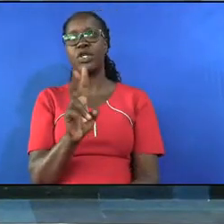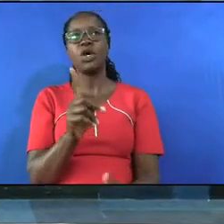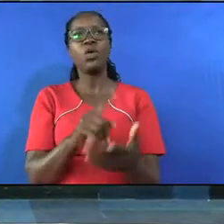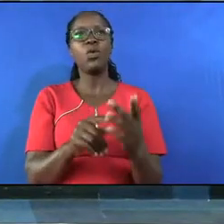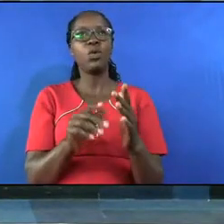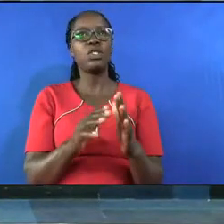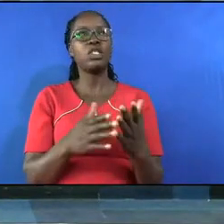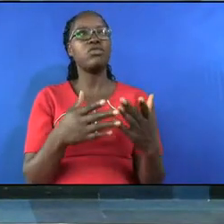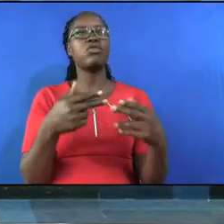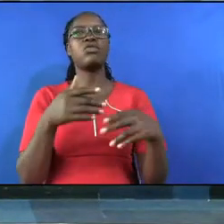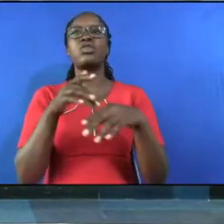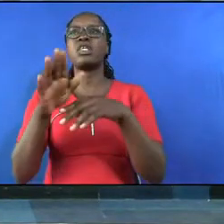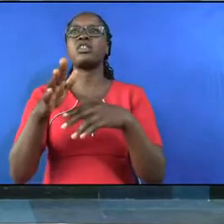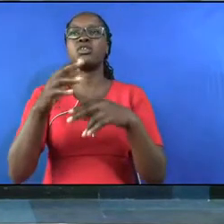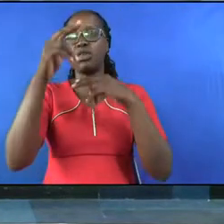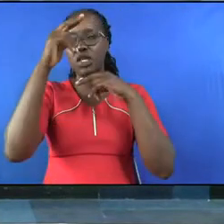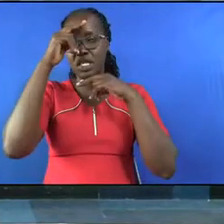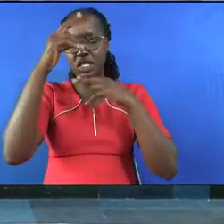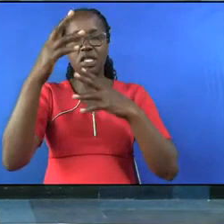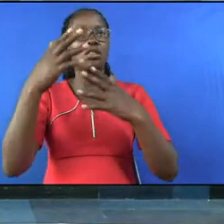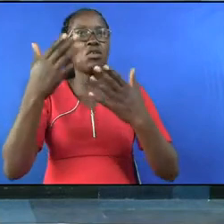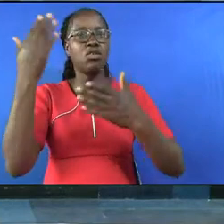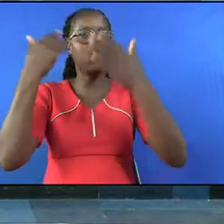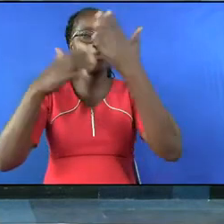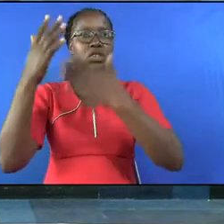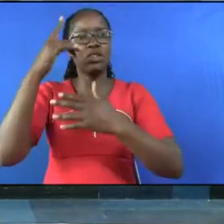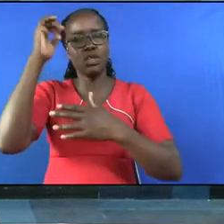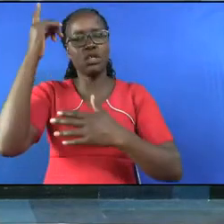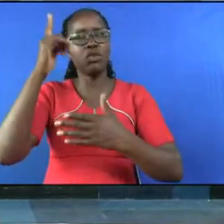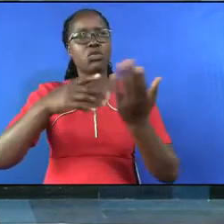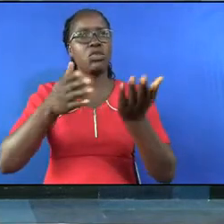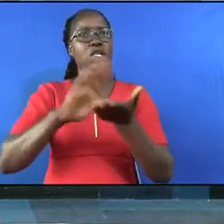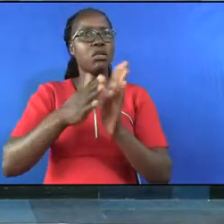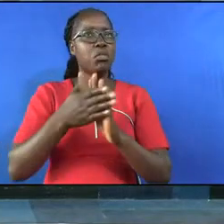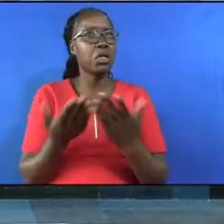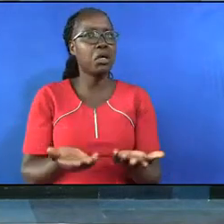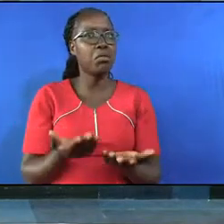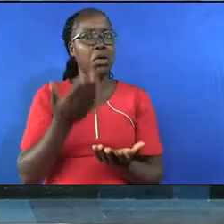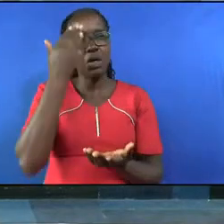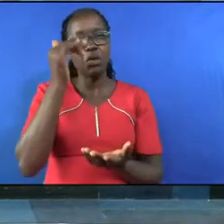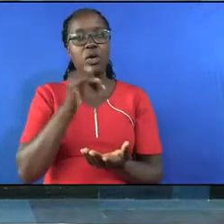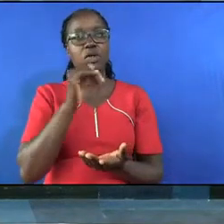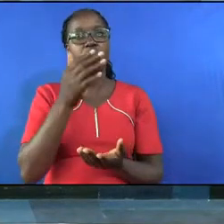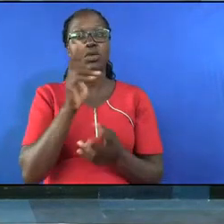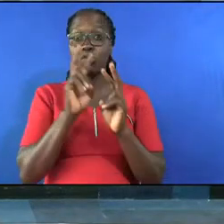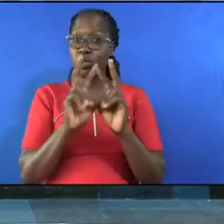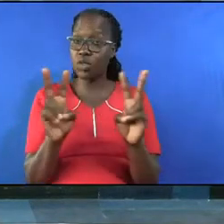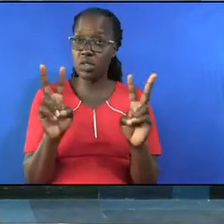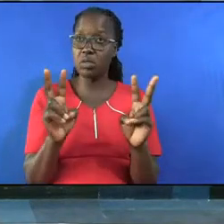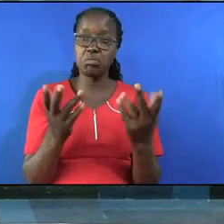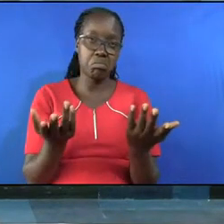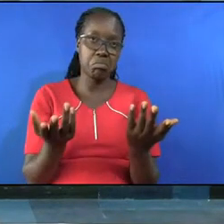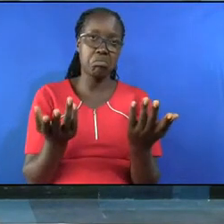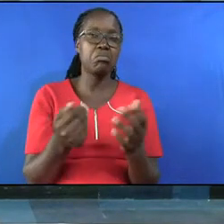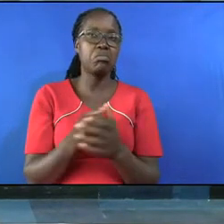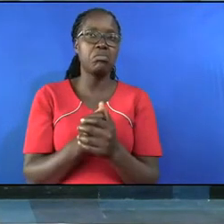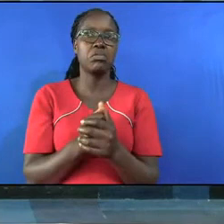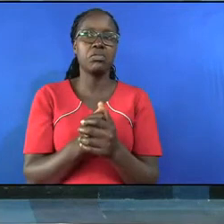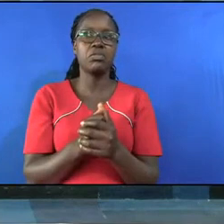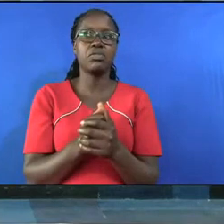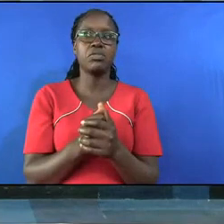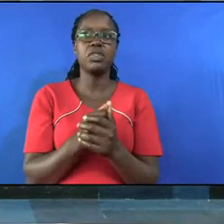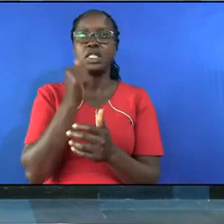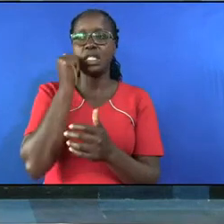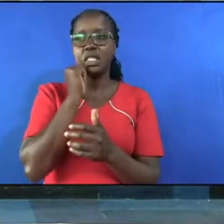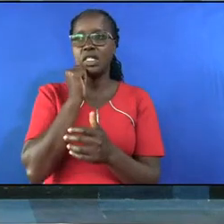you send them to high school or university? Can you imagine what they can become just because you are not watching? It